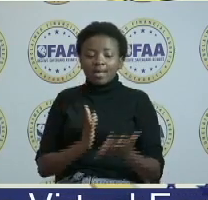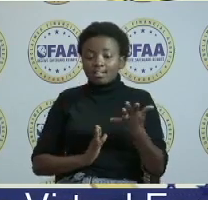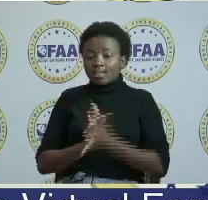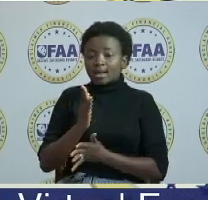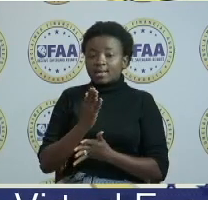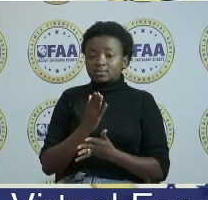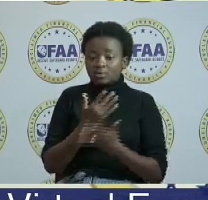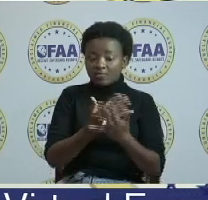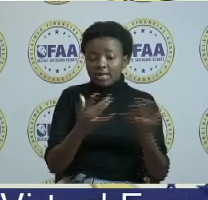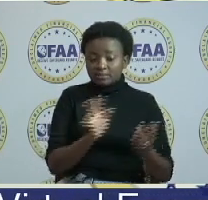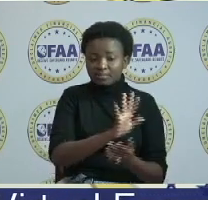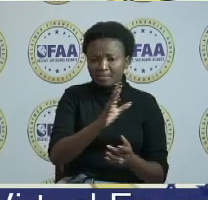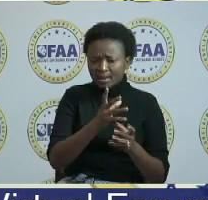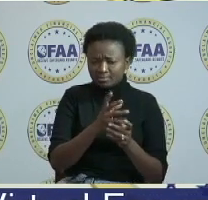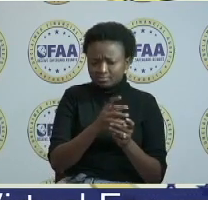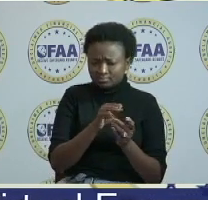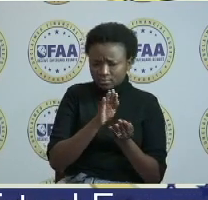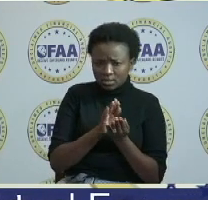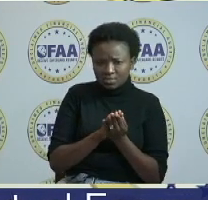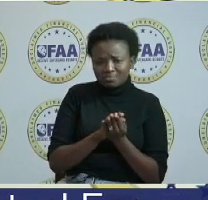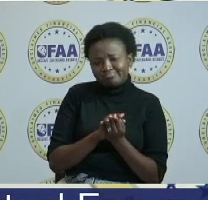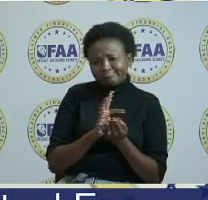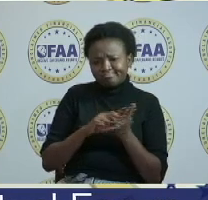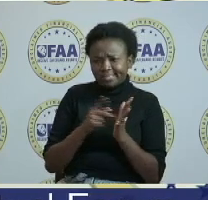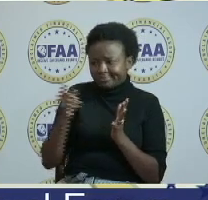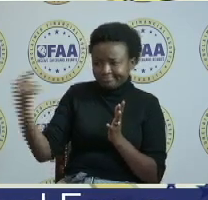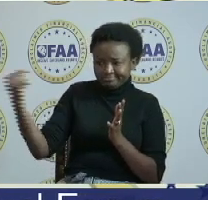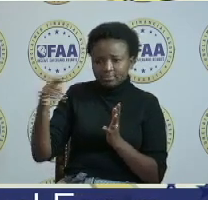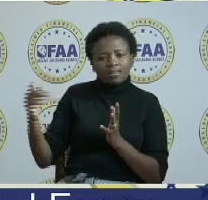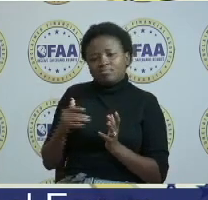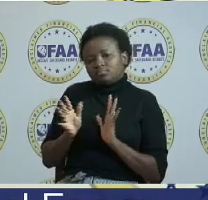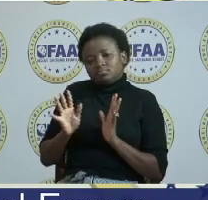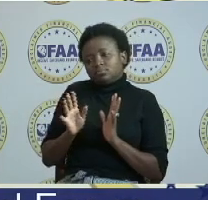trust are held in perpetuity. And so